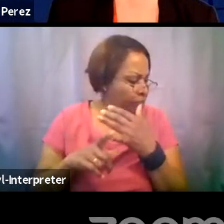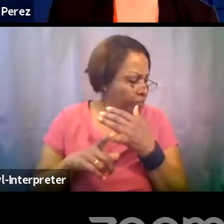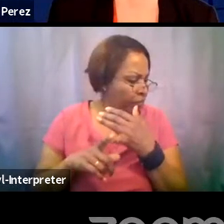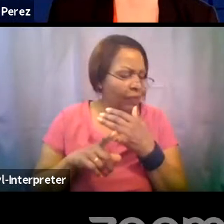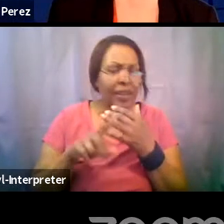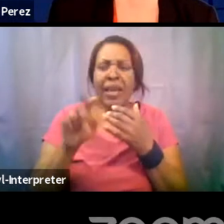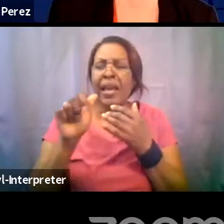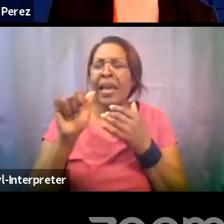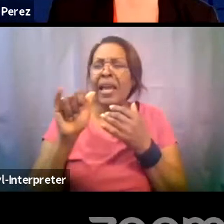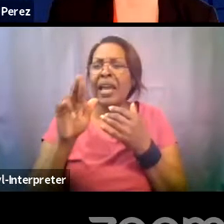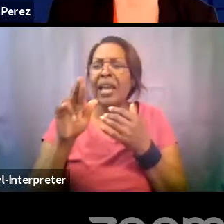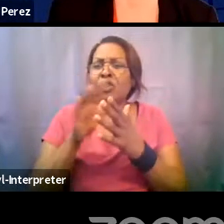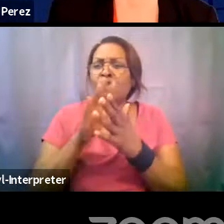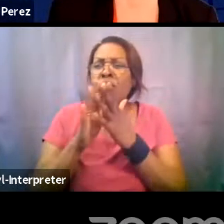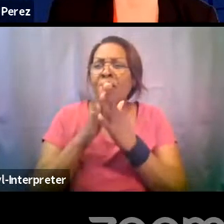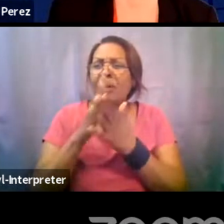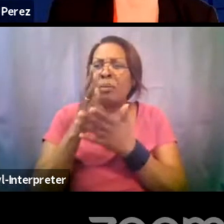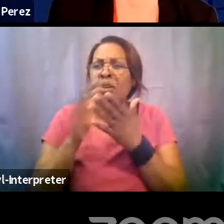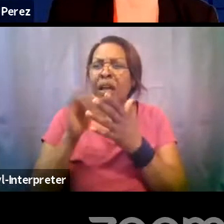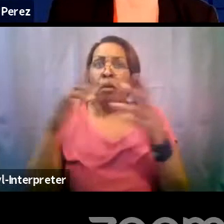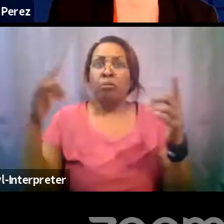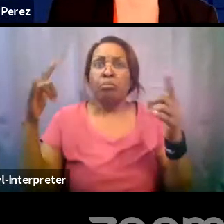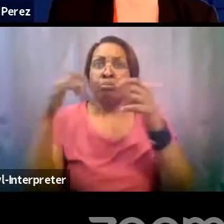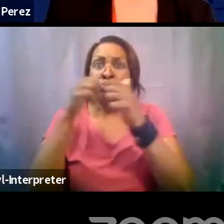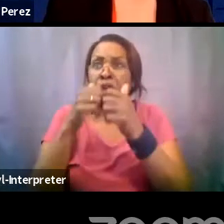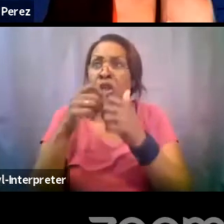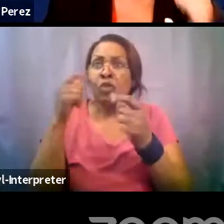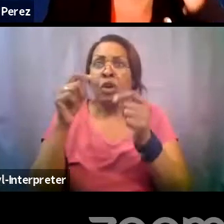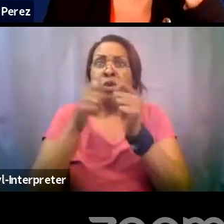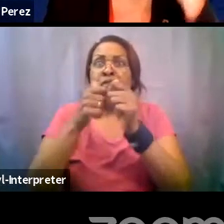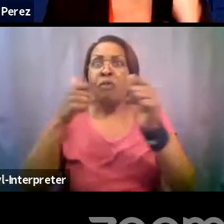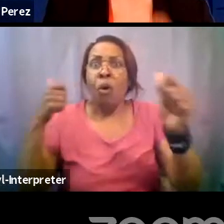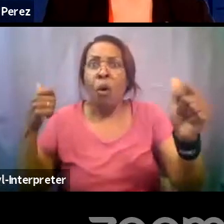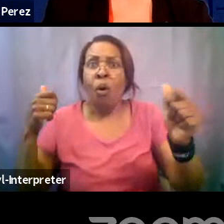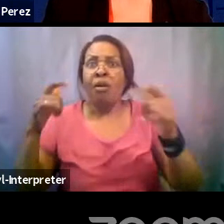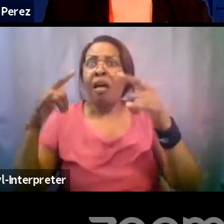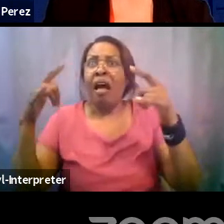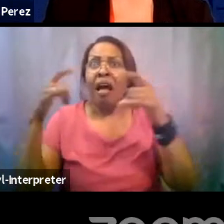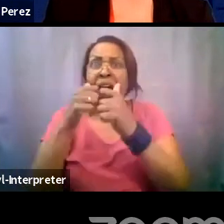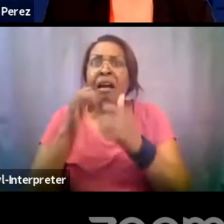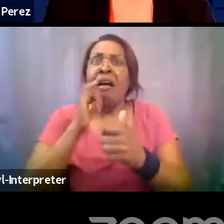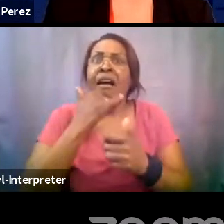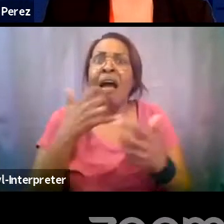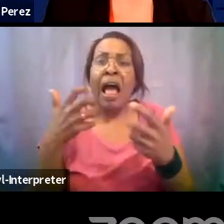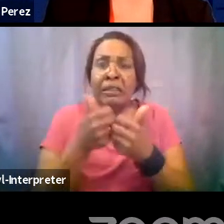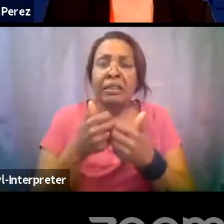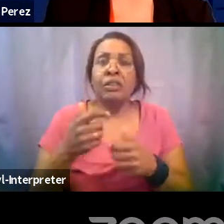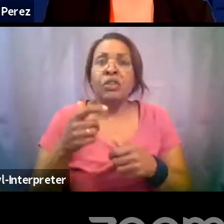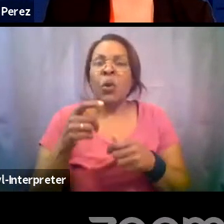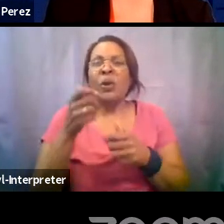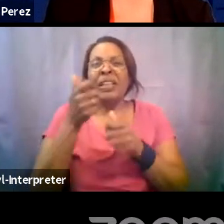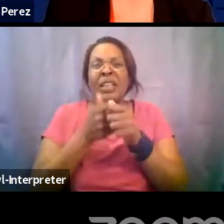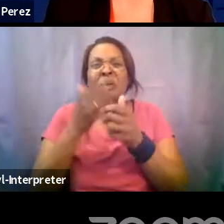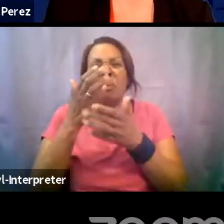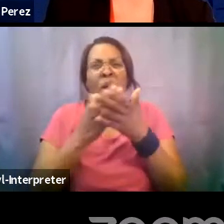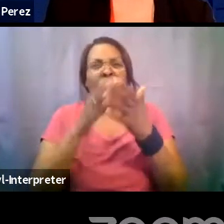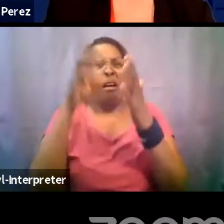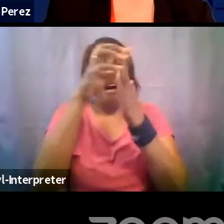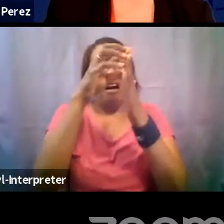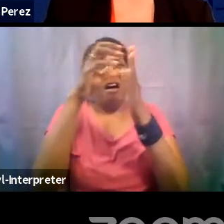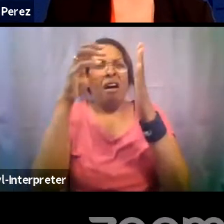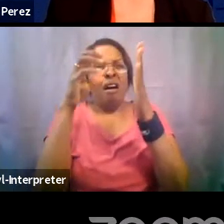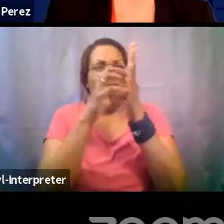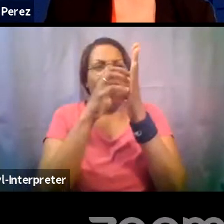air traffic parts of like collisions, you know, trying to avoid accidents. And so each part is segmented